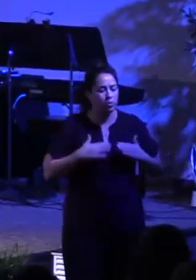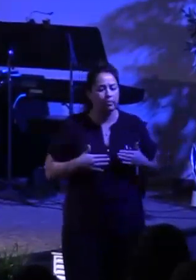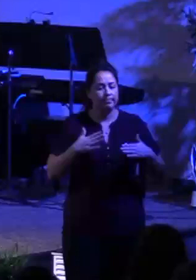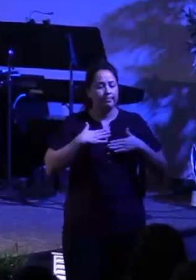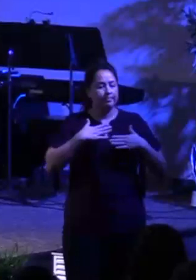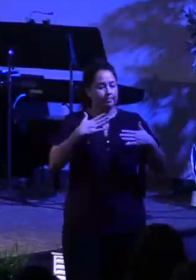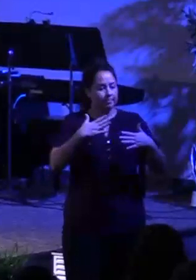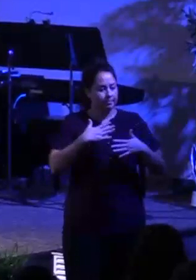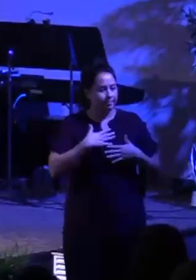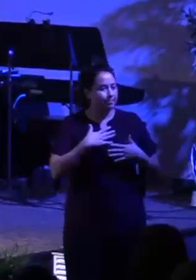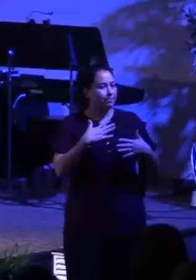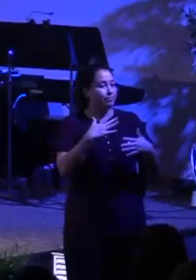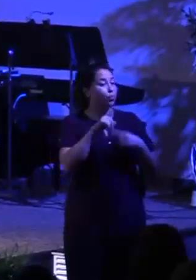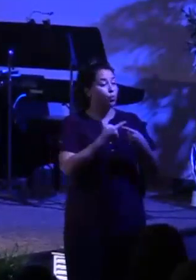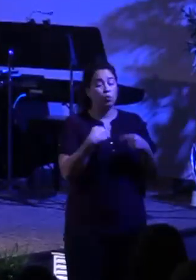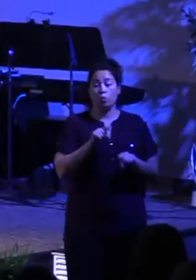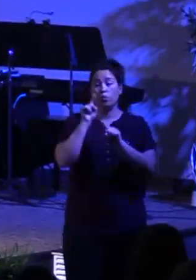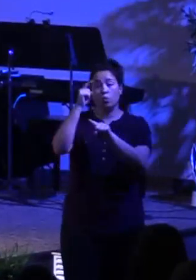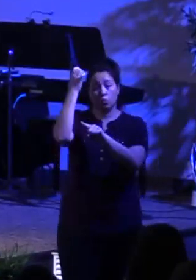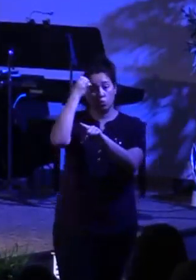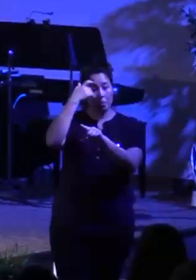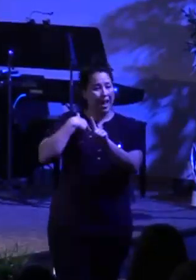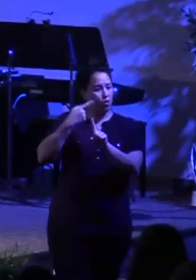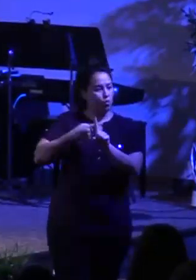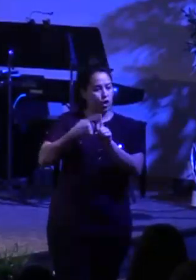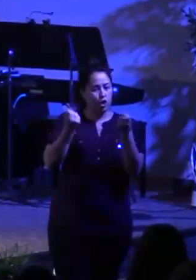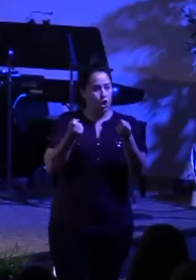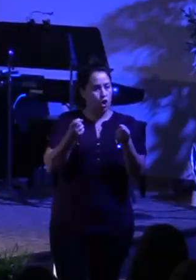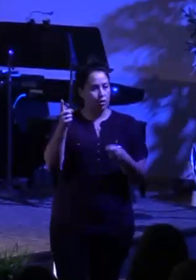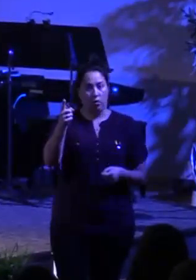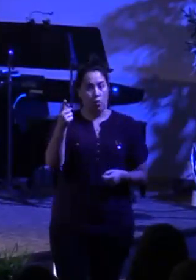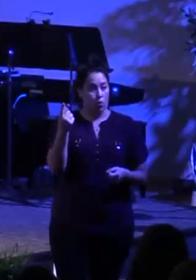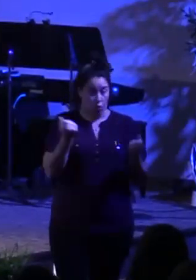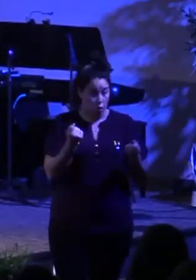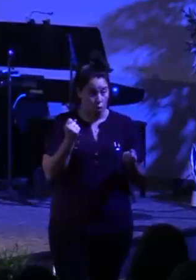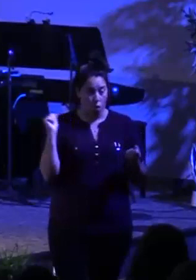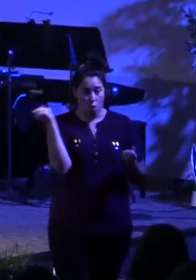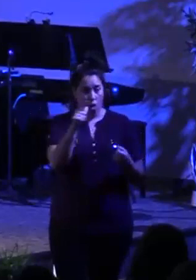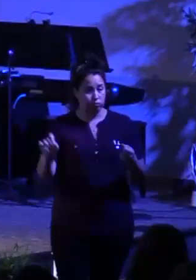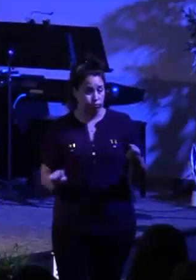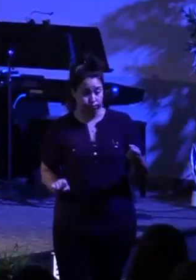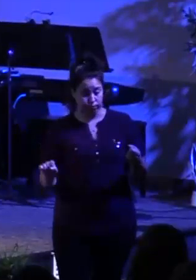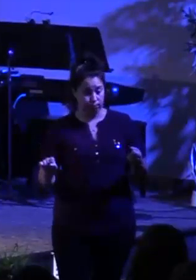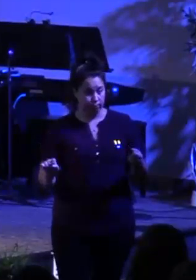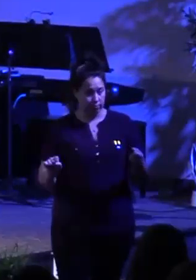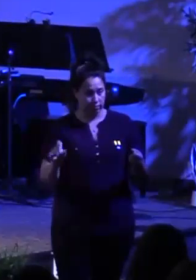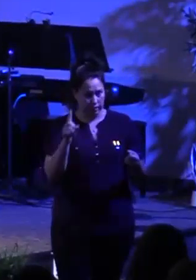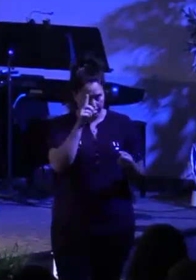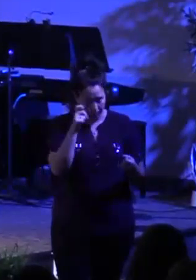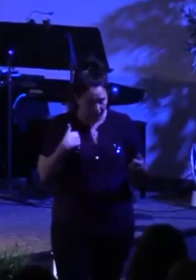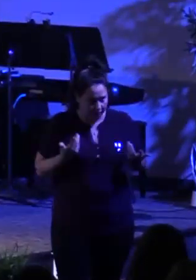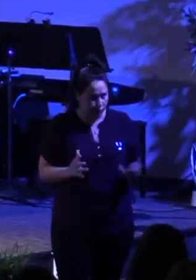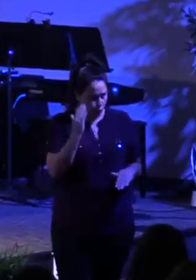we're in Europe, I rented a car, and all they had was stick shift cars, right? And because I know how to drive